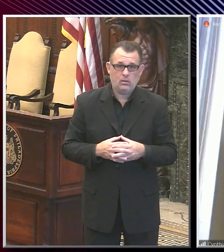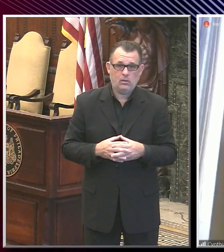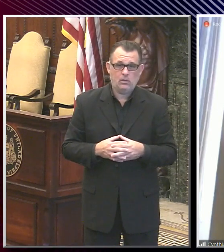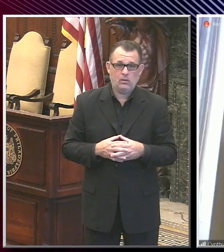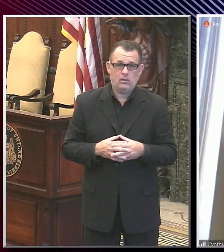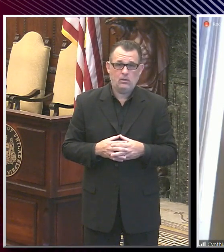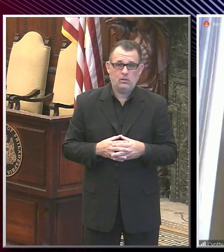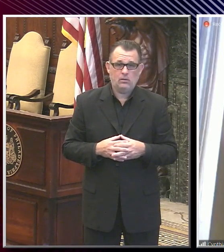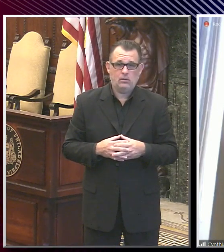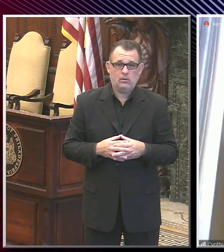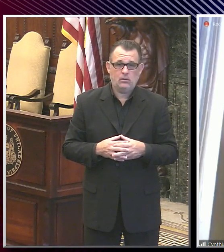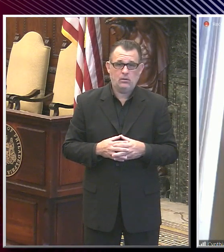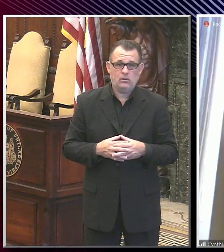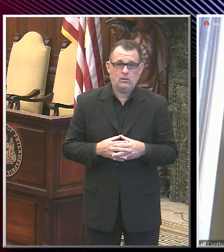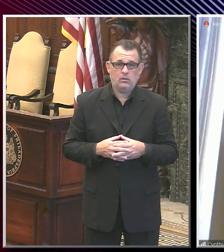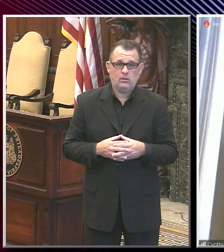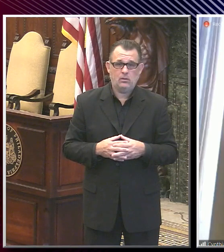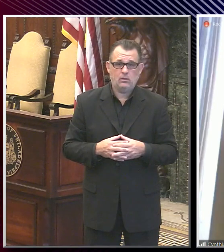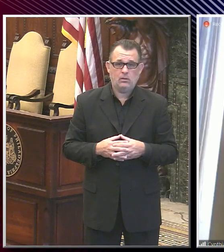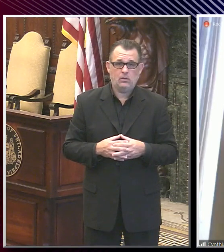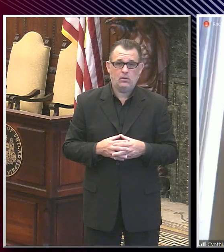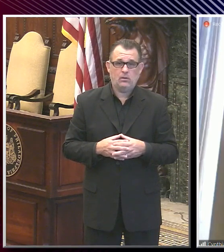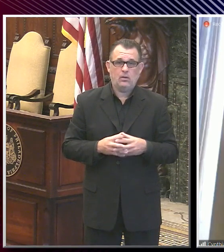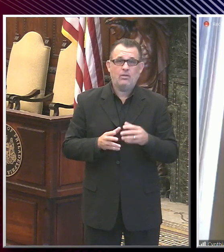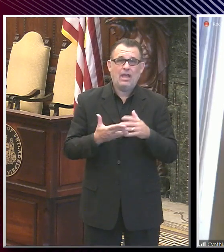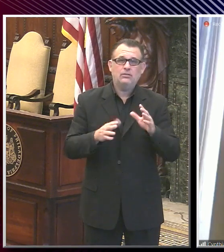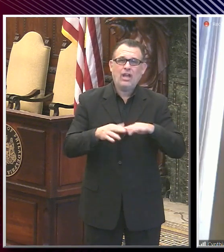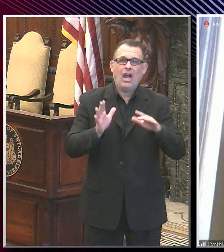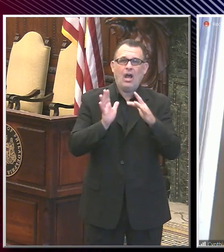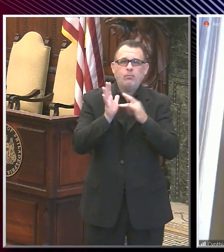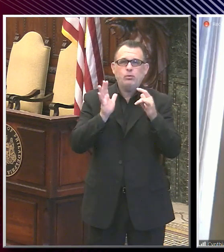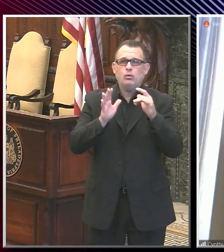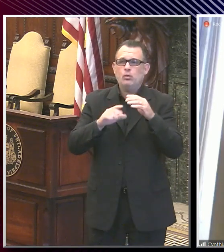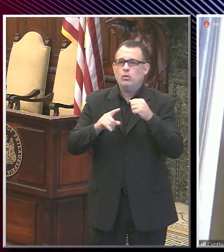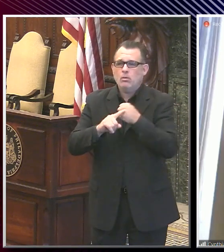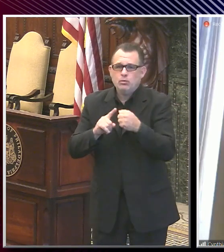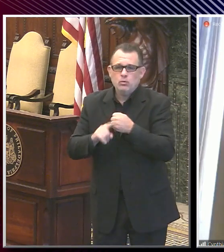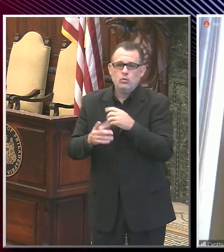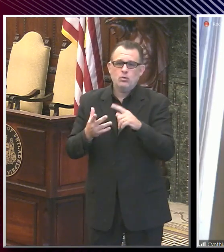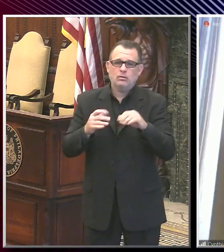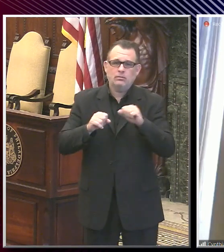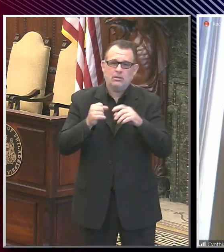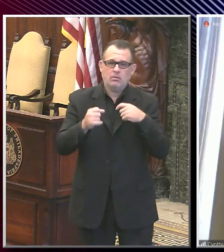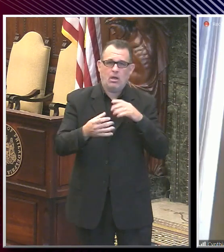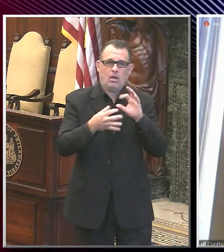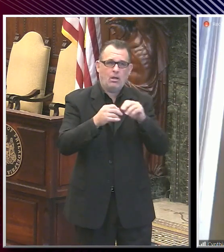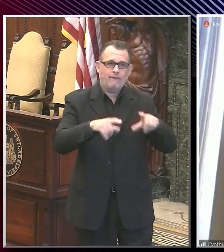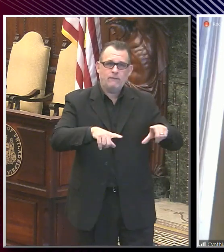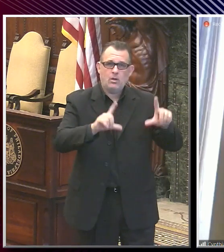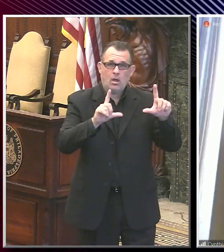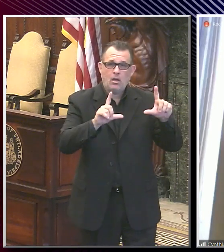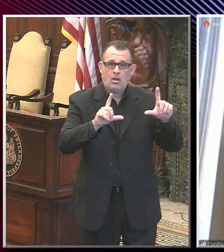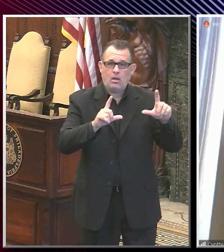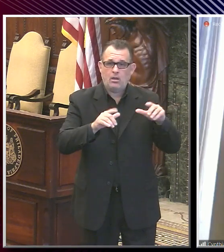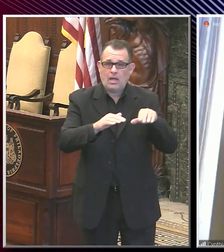mandated reporting of child abuse, as well as the ability to log on and understand the access process for the